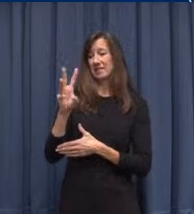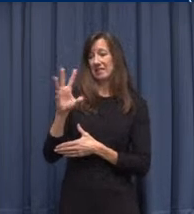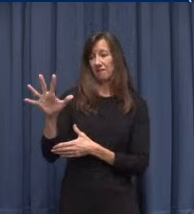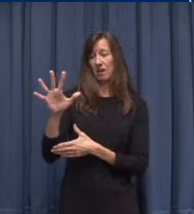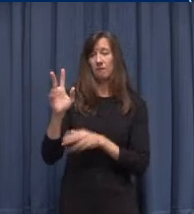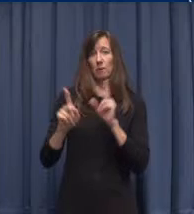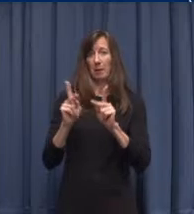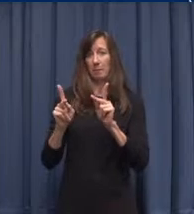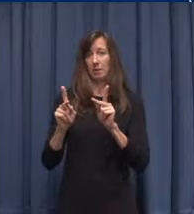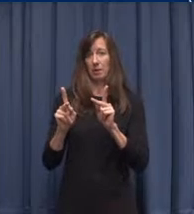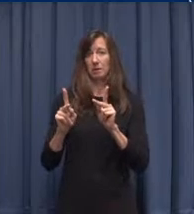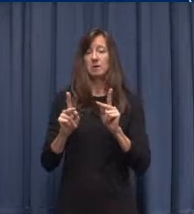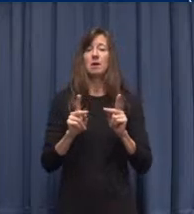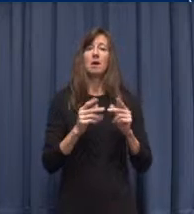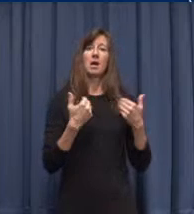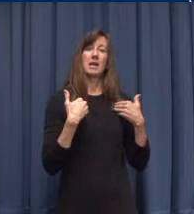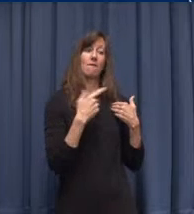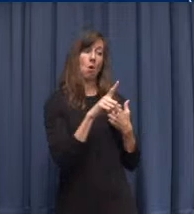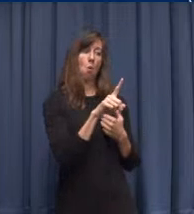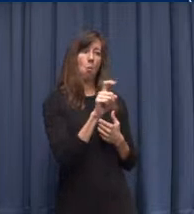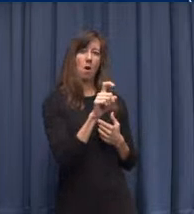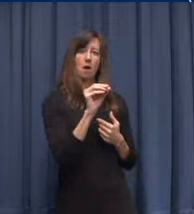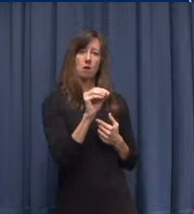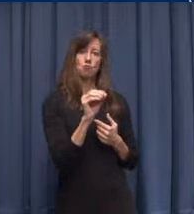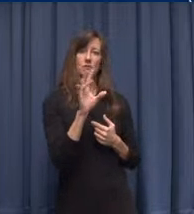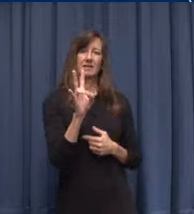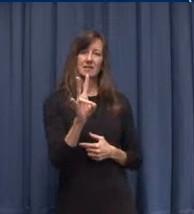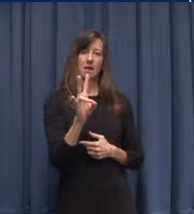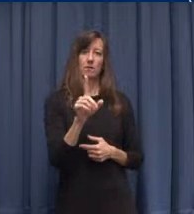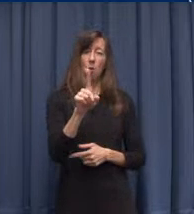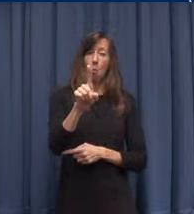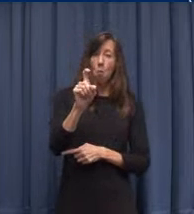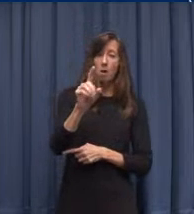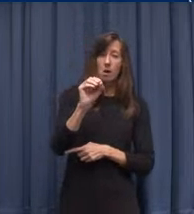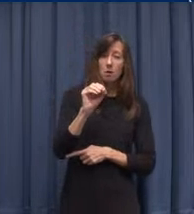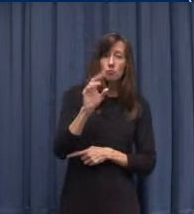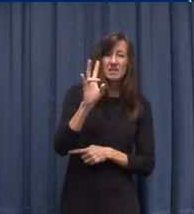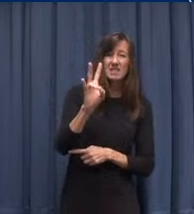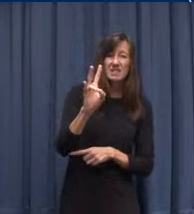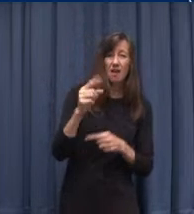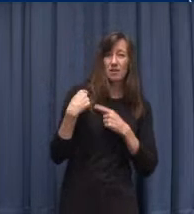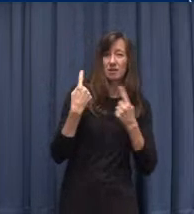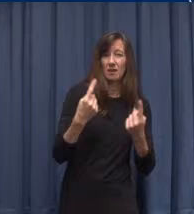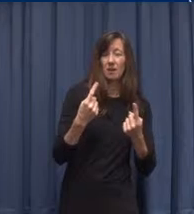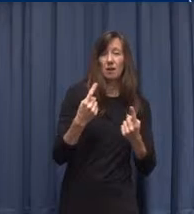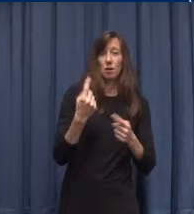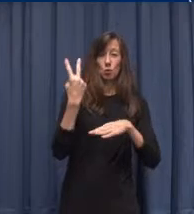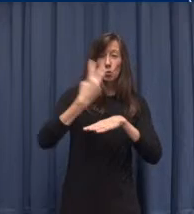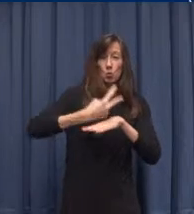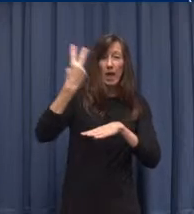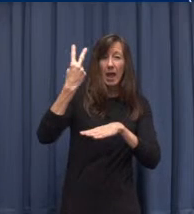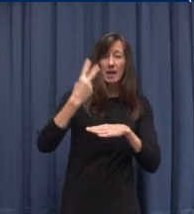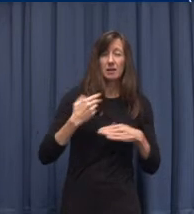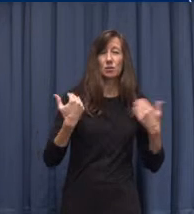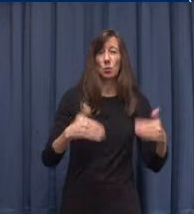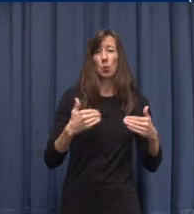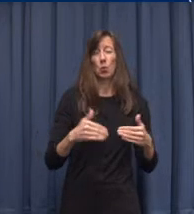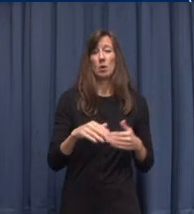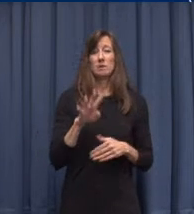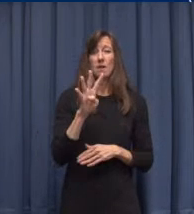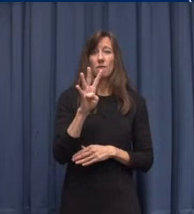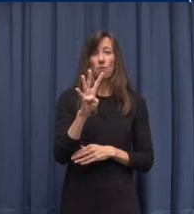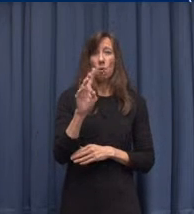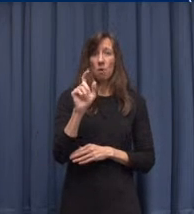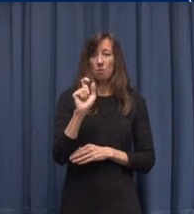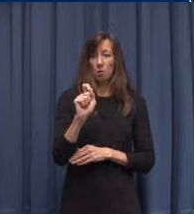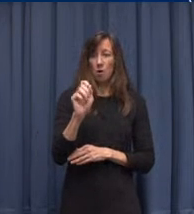2,165, and had 107 new positive cases in 48 hours. That's a 4.9%